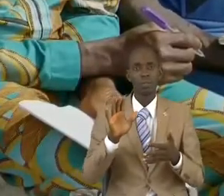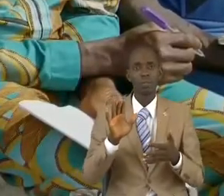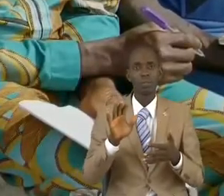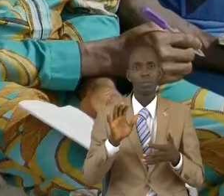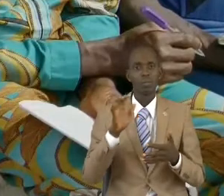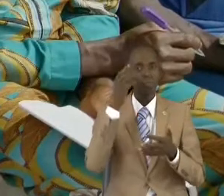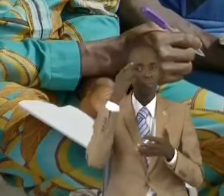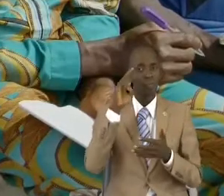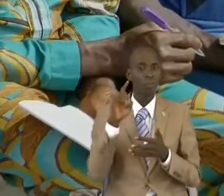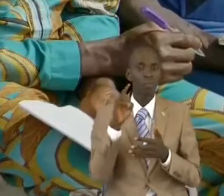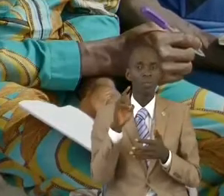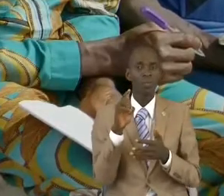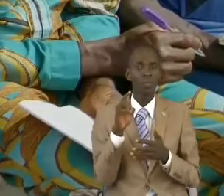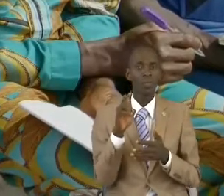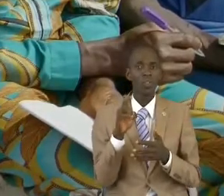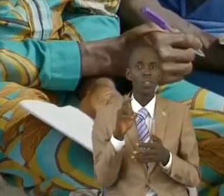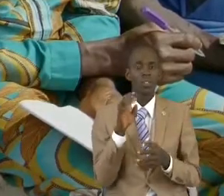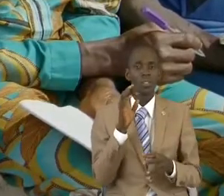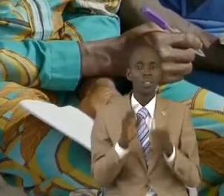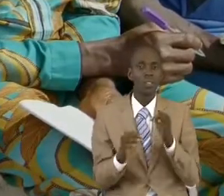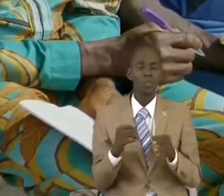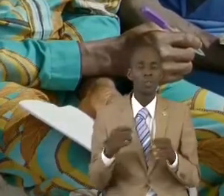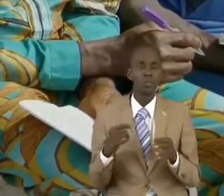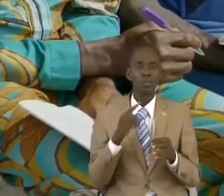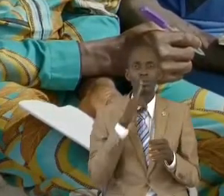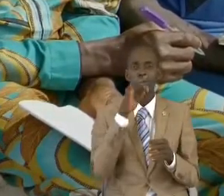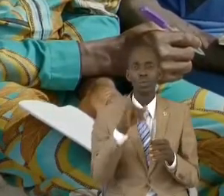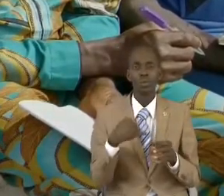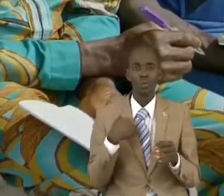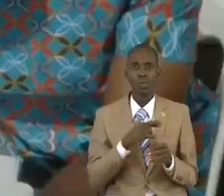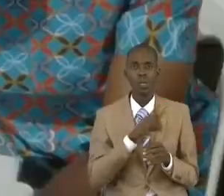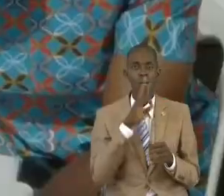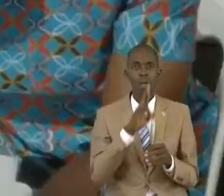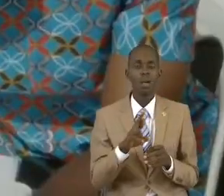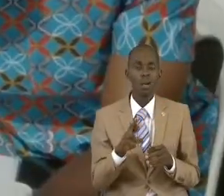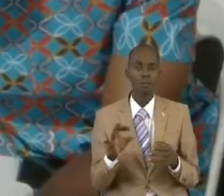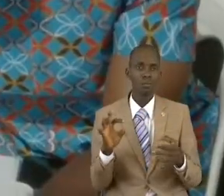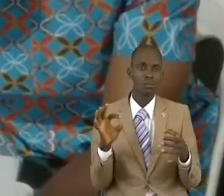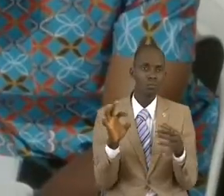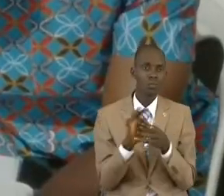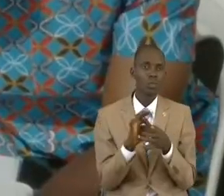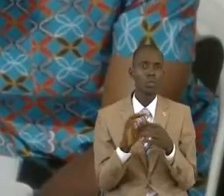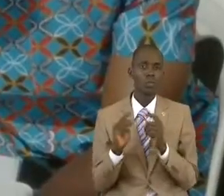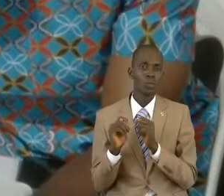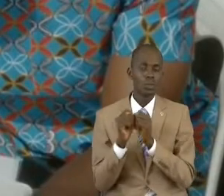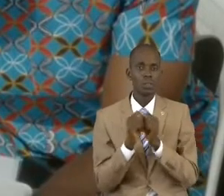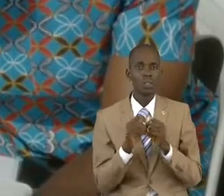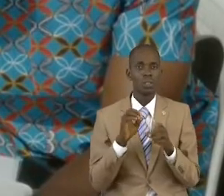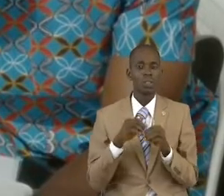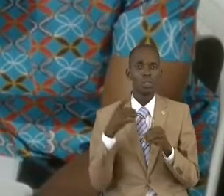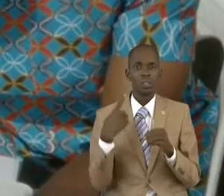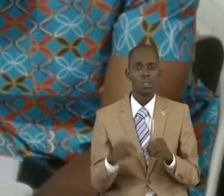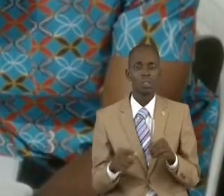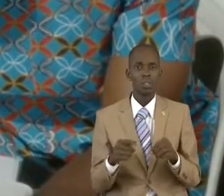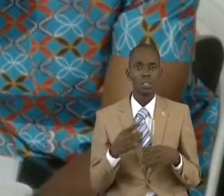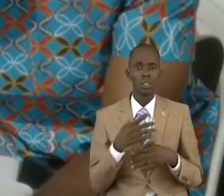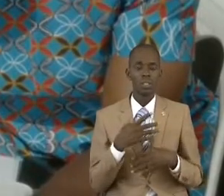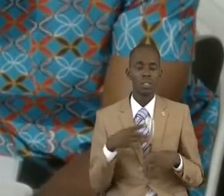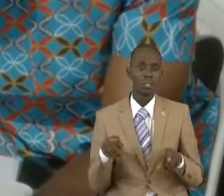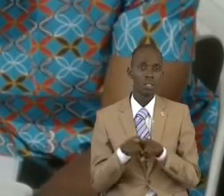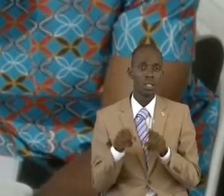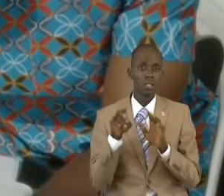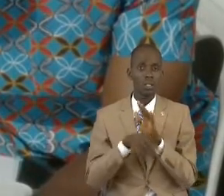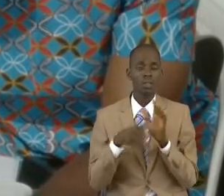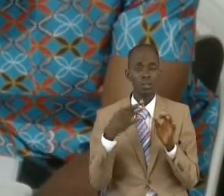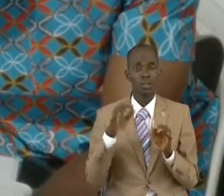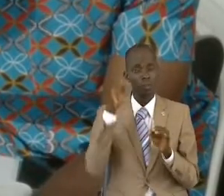have been planted together in the likeness of his death, we shall